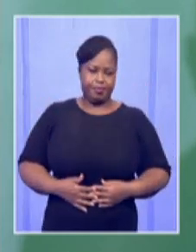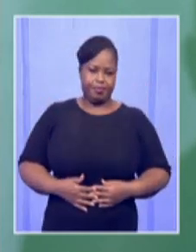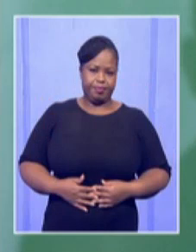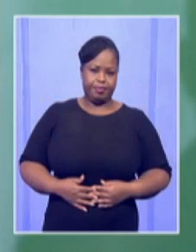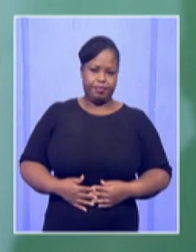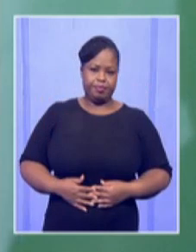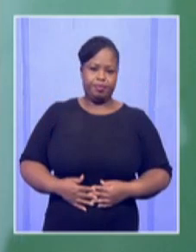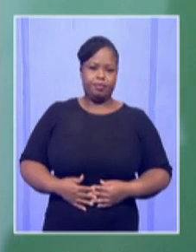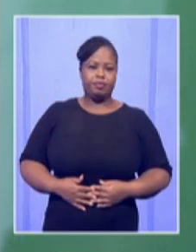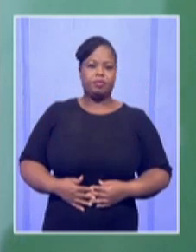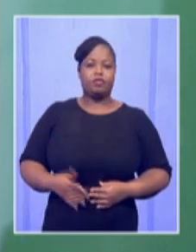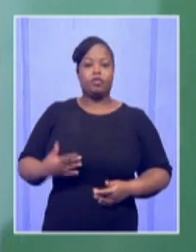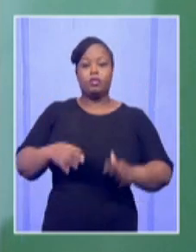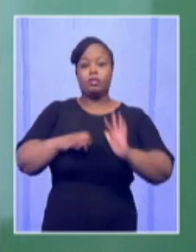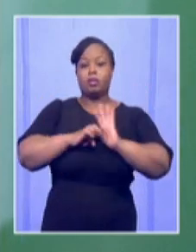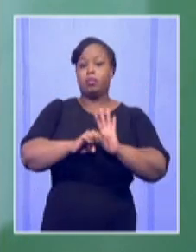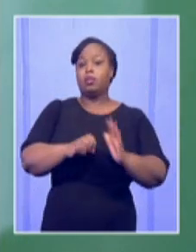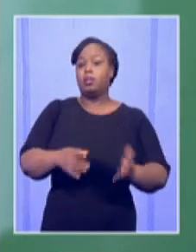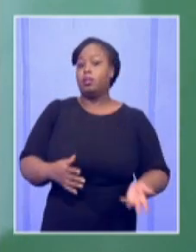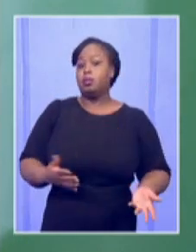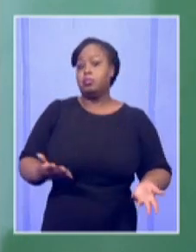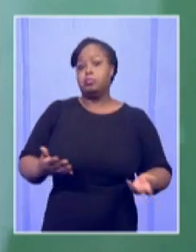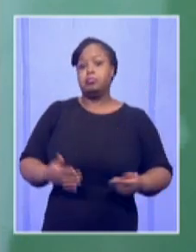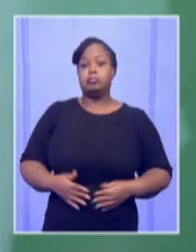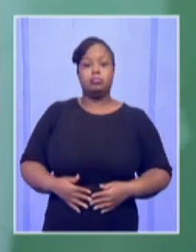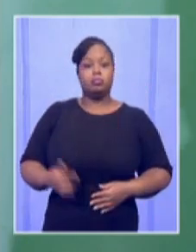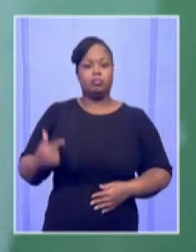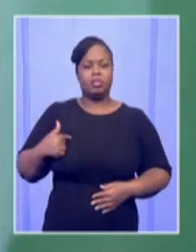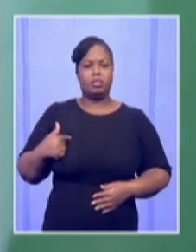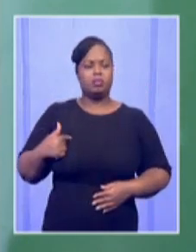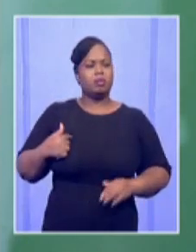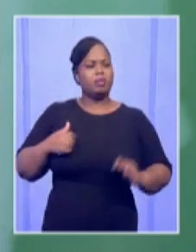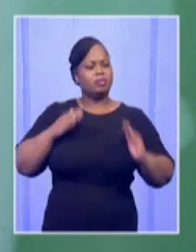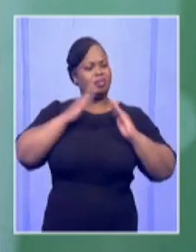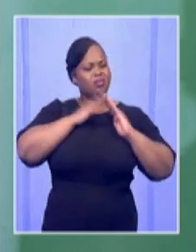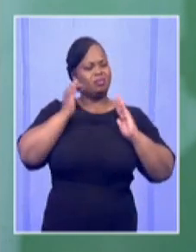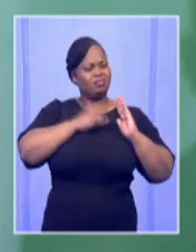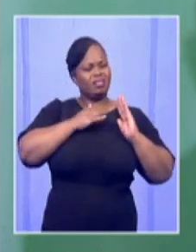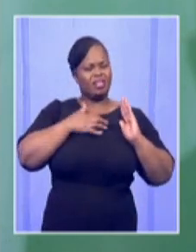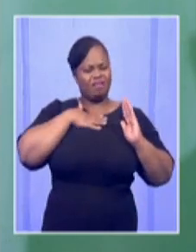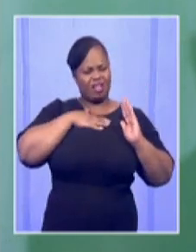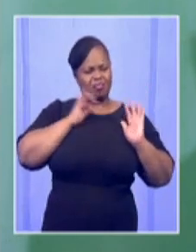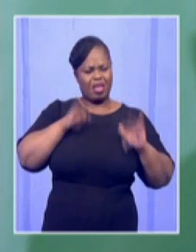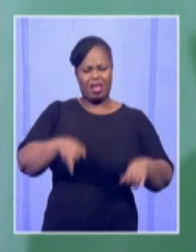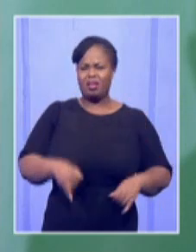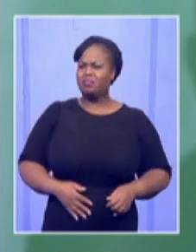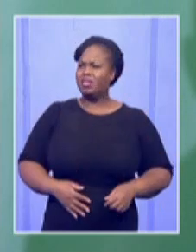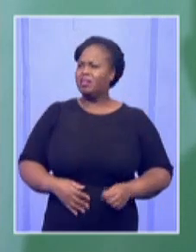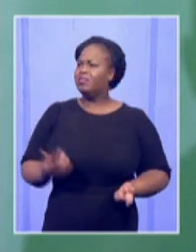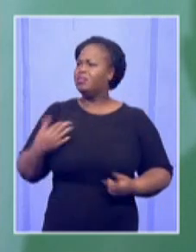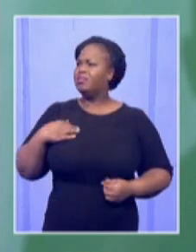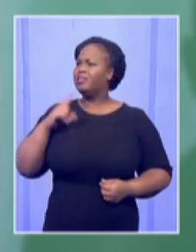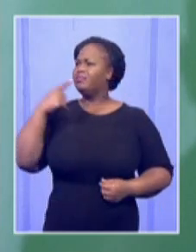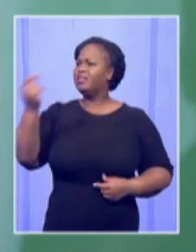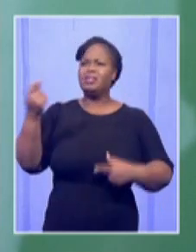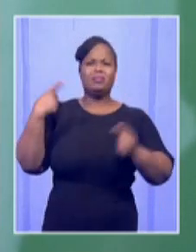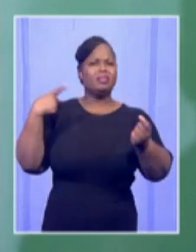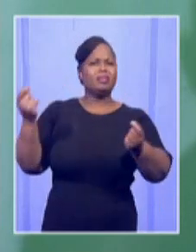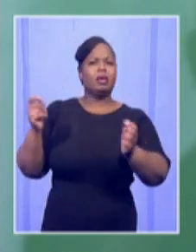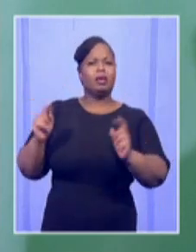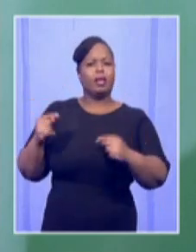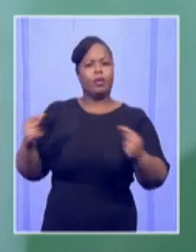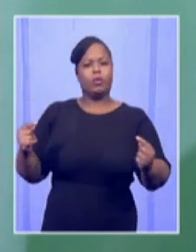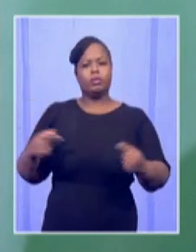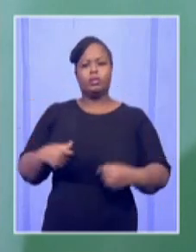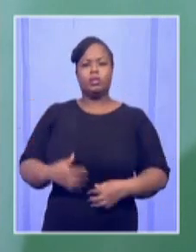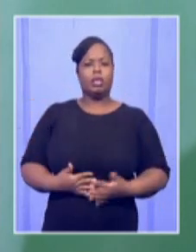for example, if I'm restricted to stay at home, I feel bad about it, that I cannot go to where I want to go all the time when I want